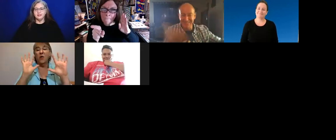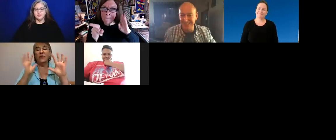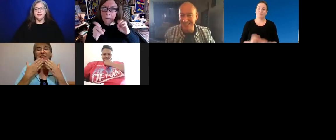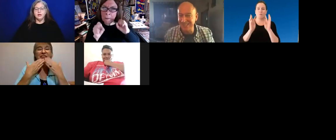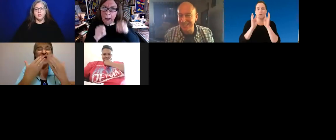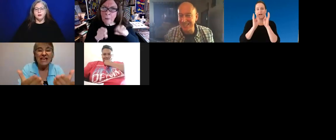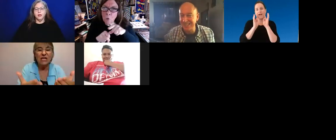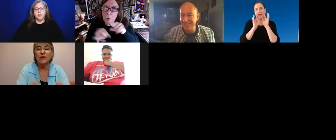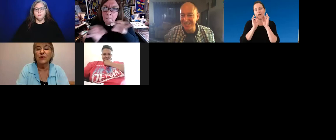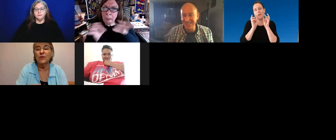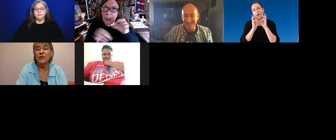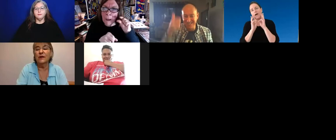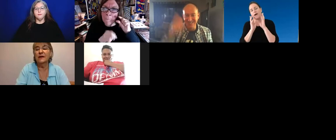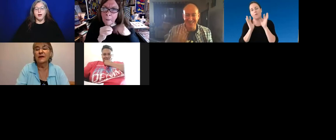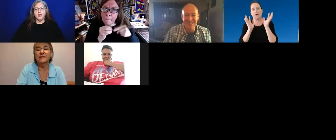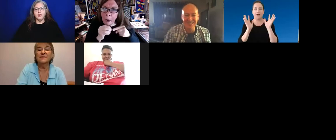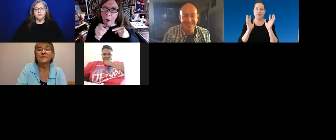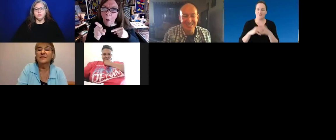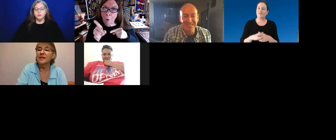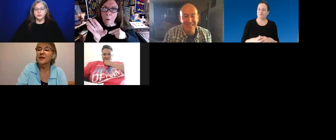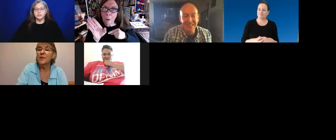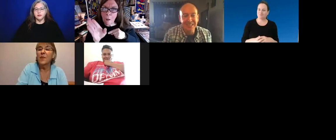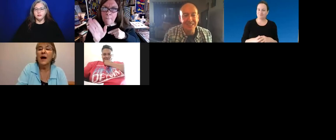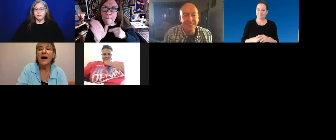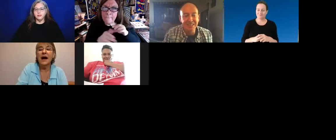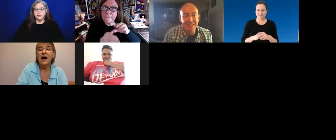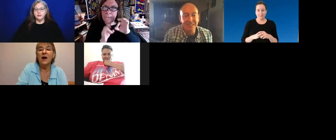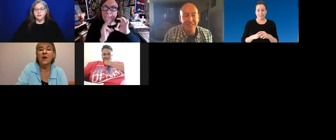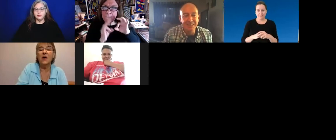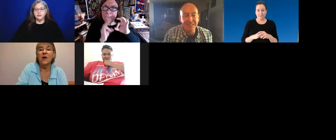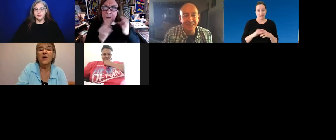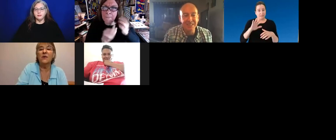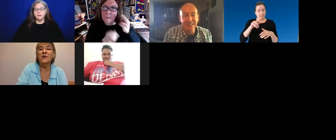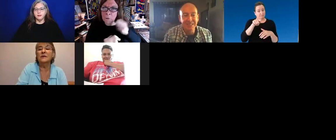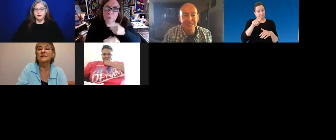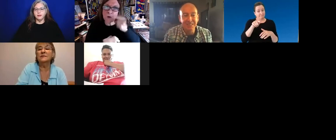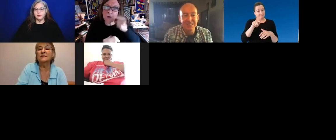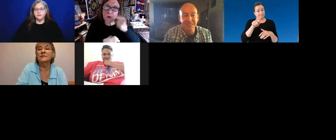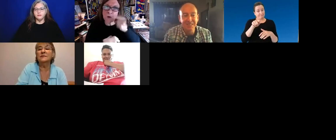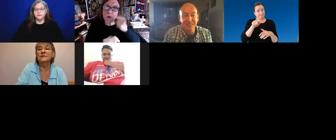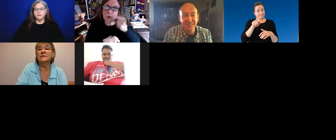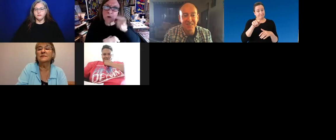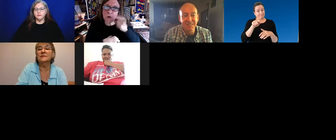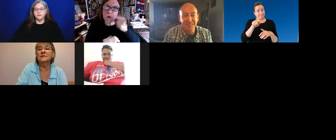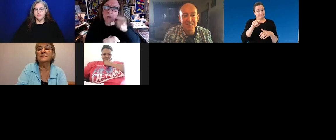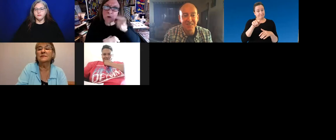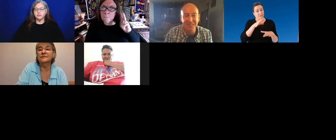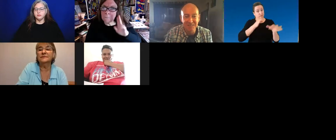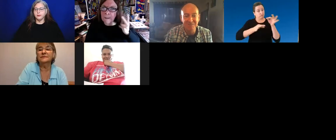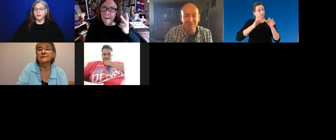Wow. Thank you. Bob, do you want to talk a little bit maybe about your family history that